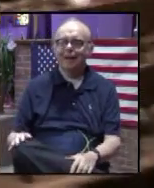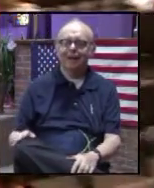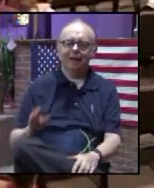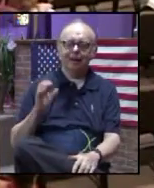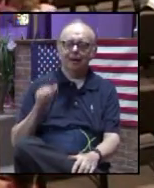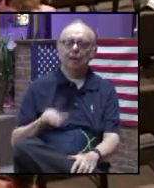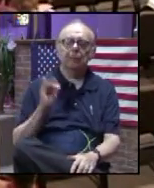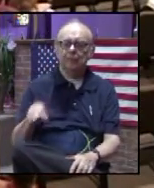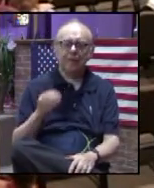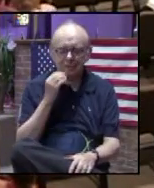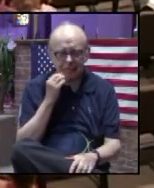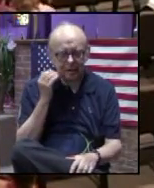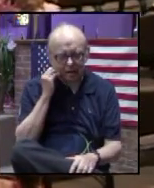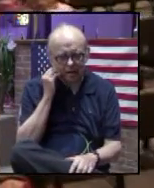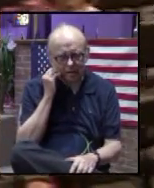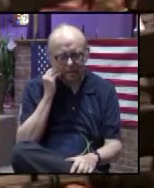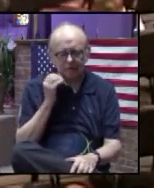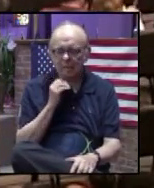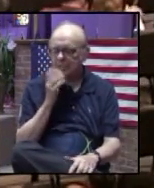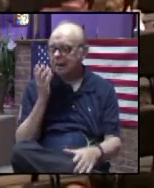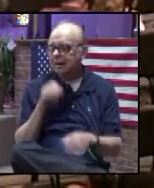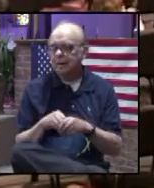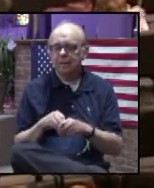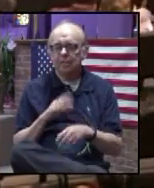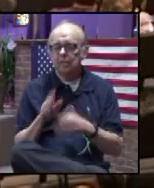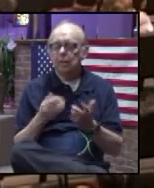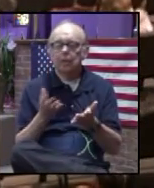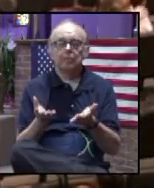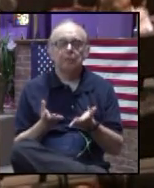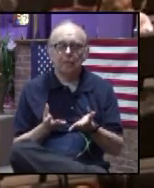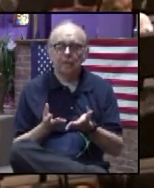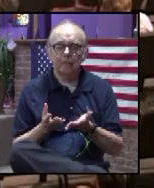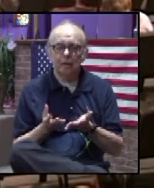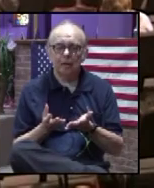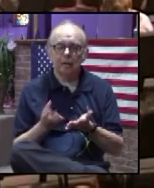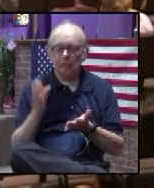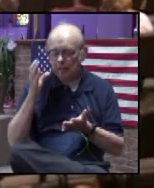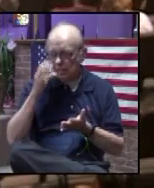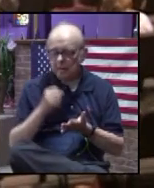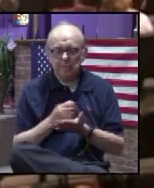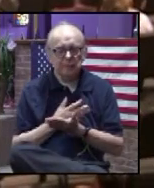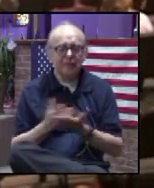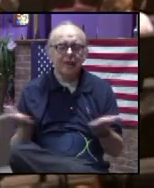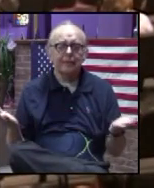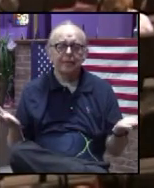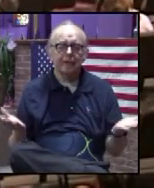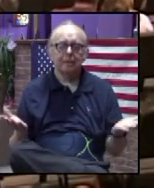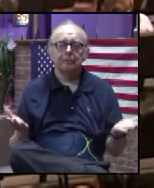You can stay home and not get involved all you want to, and you miss out on everything.